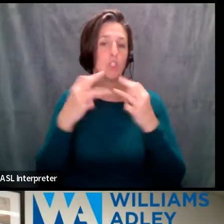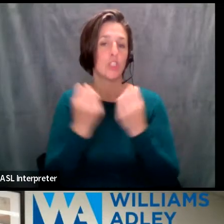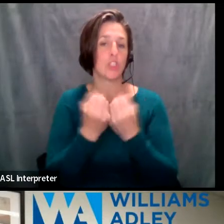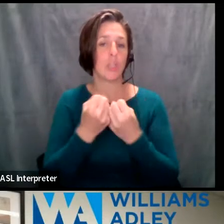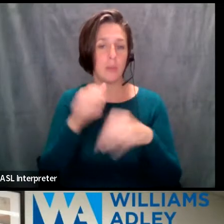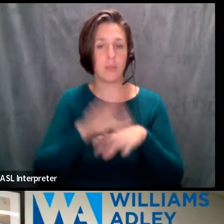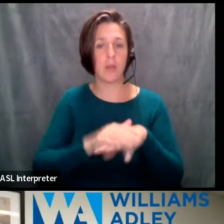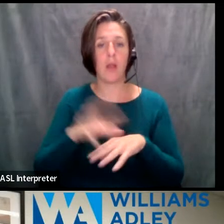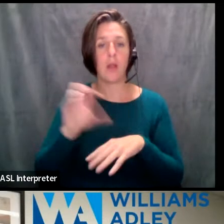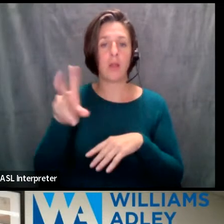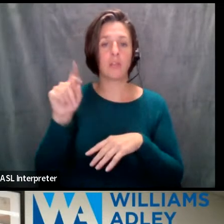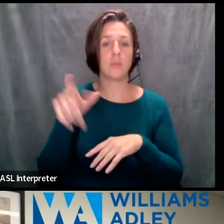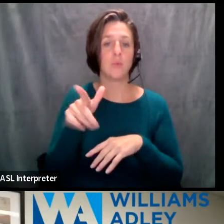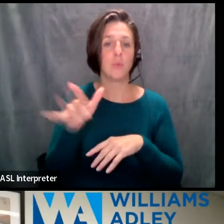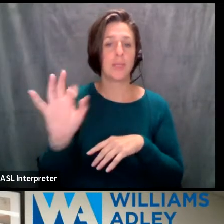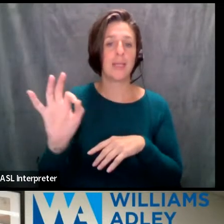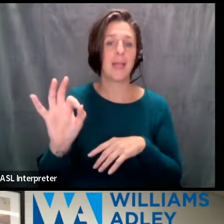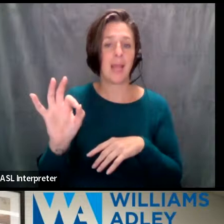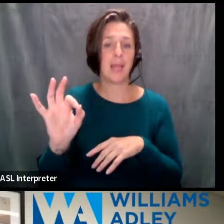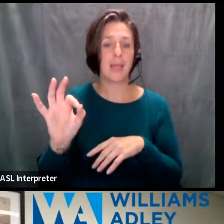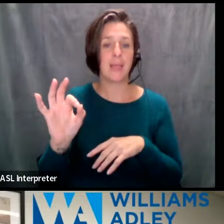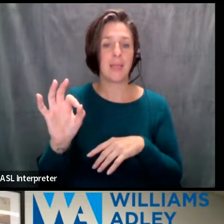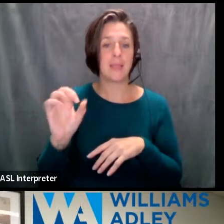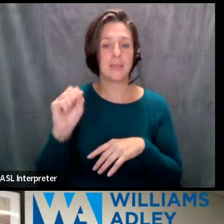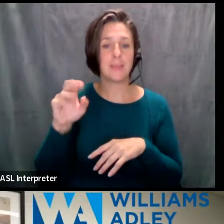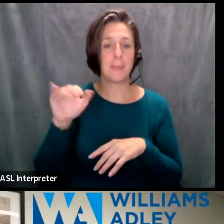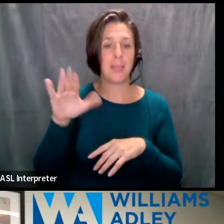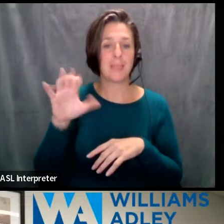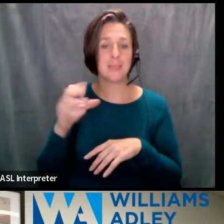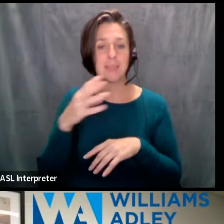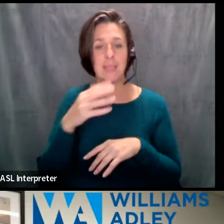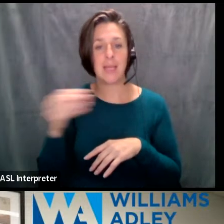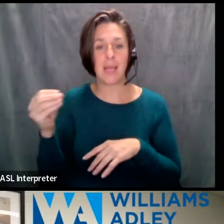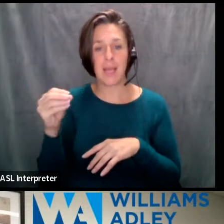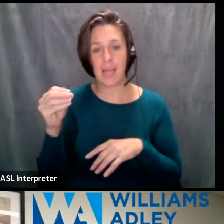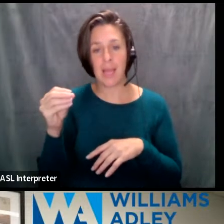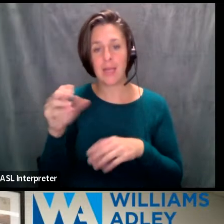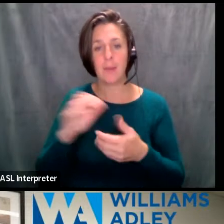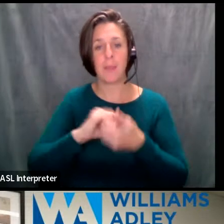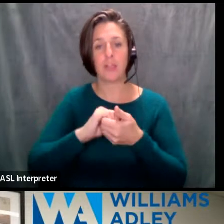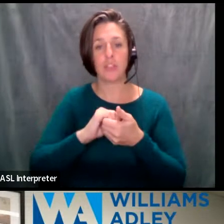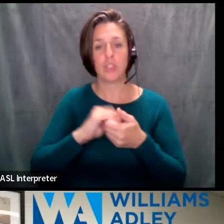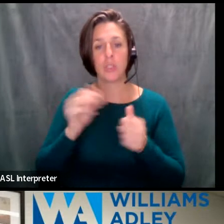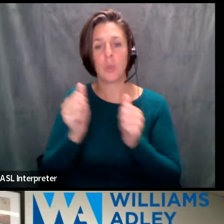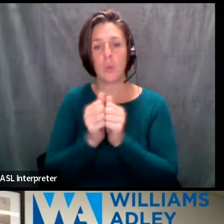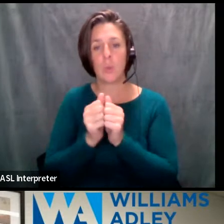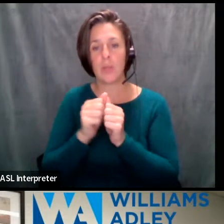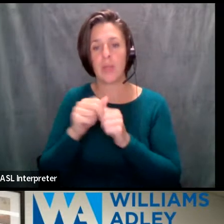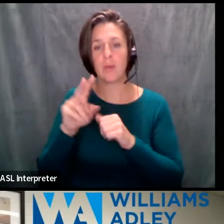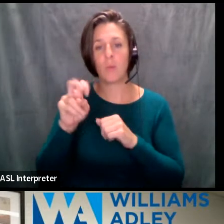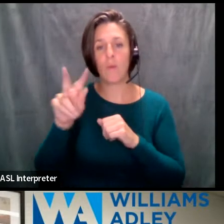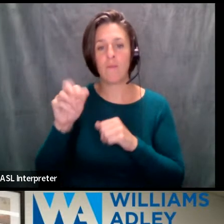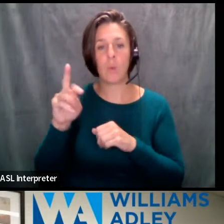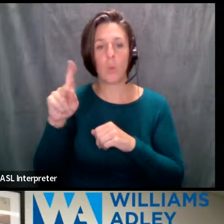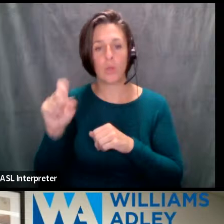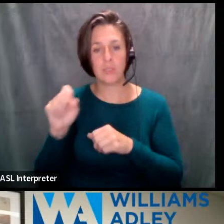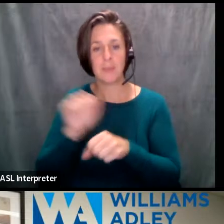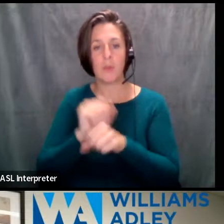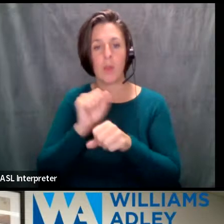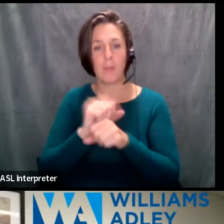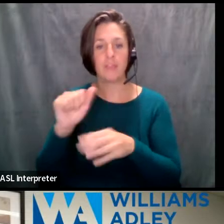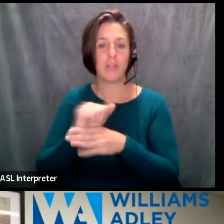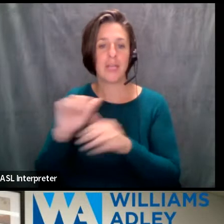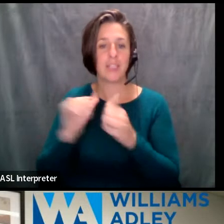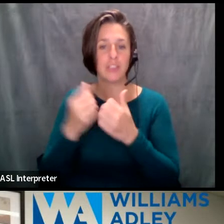October 29th, SMACE, in partnership with NovaWorks Employment and Training Agency and San Francisco International